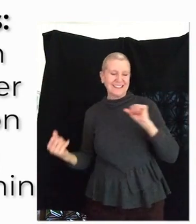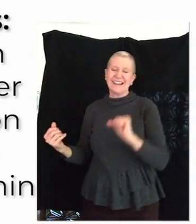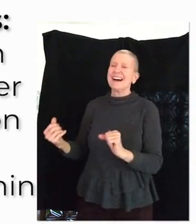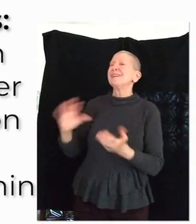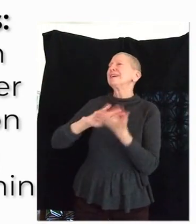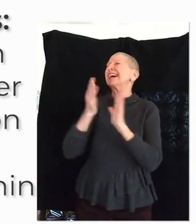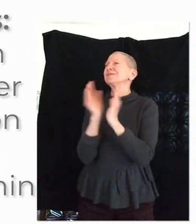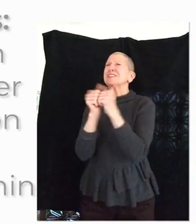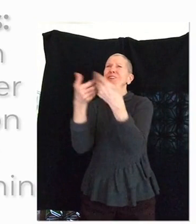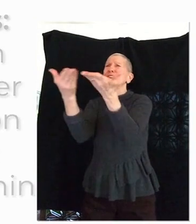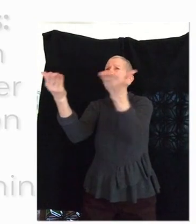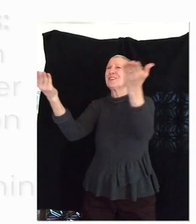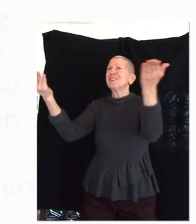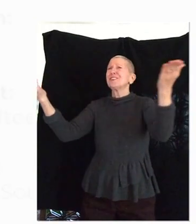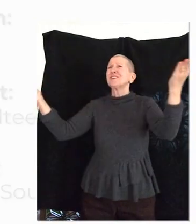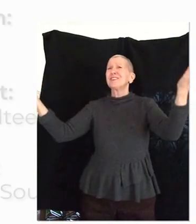Salam aleikum le.